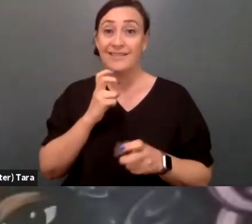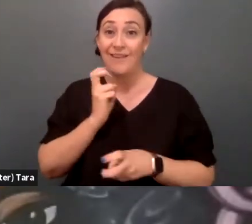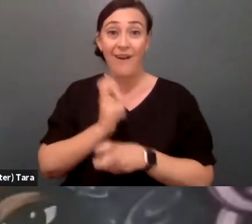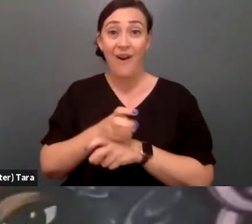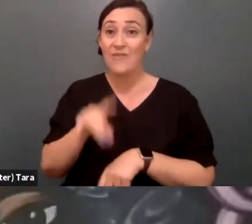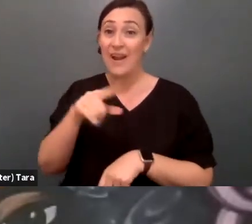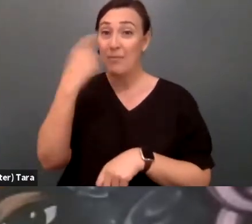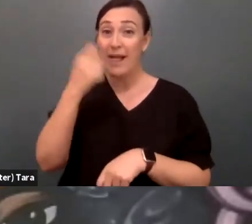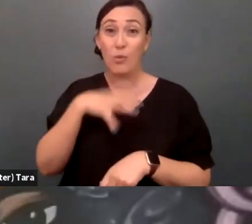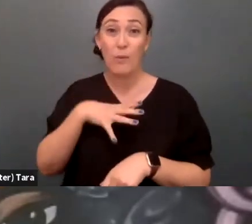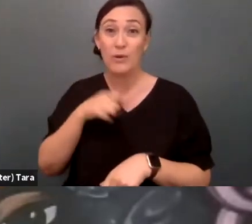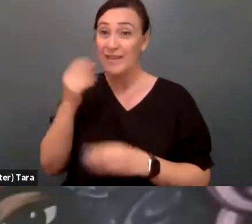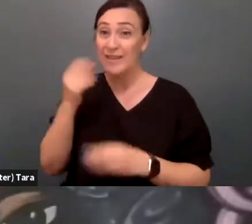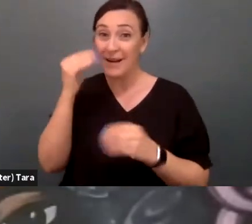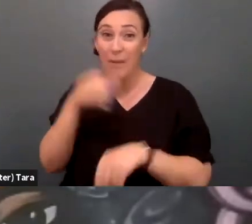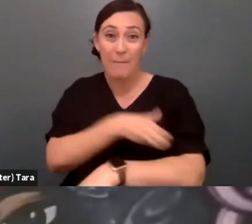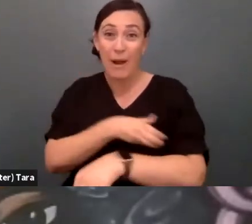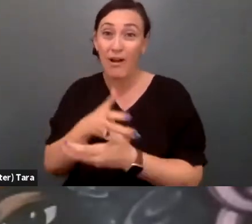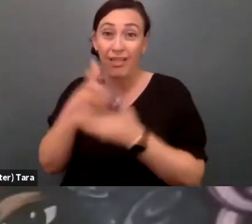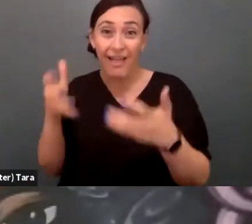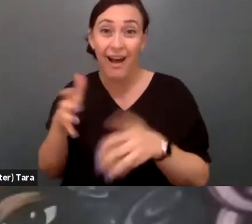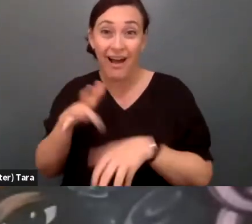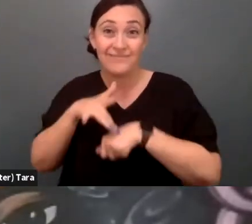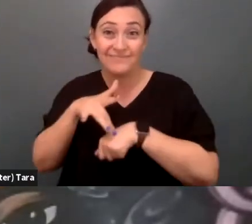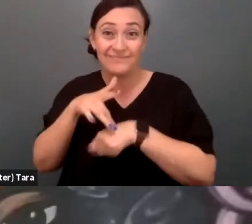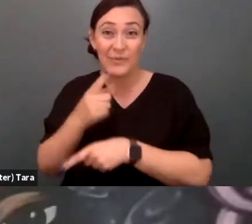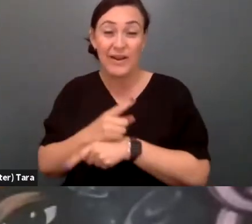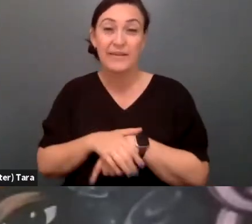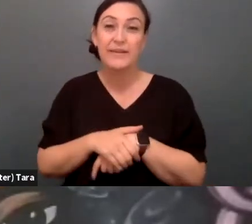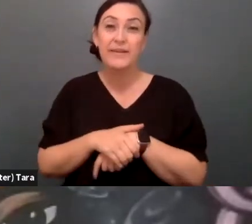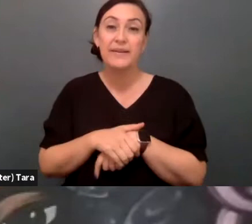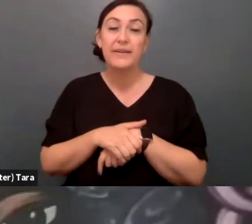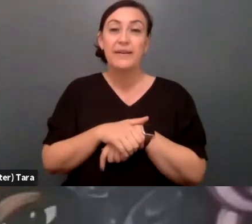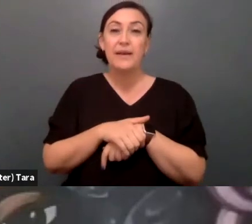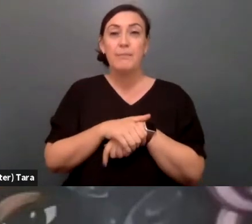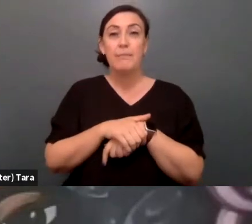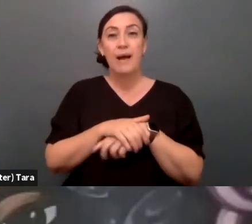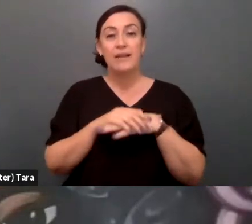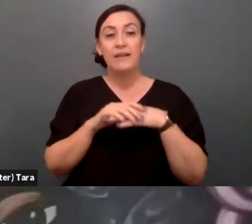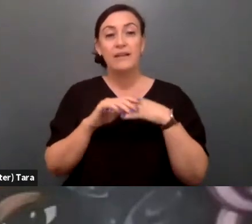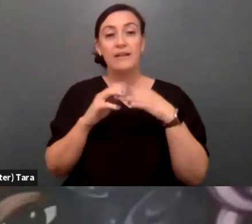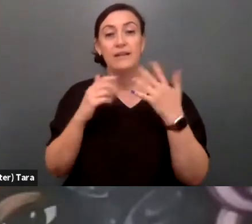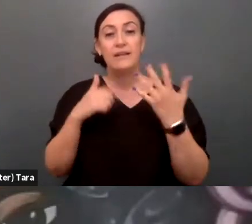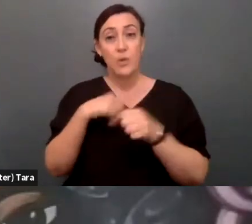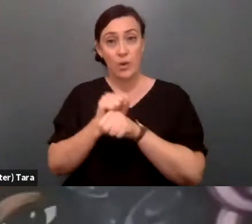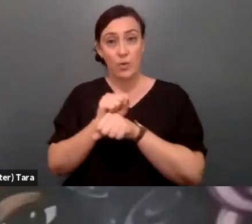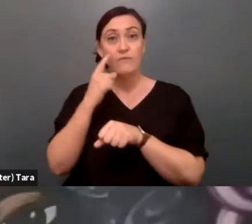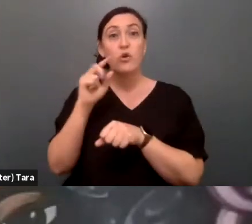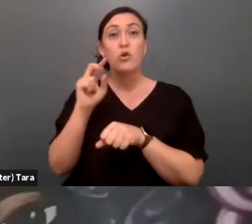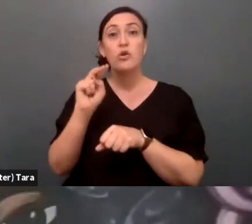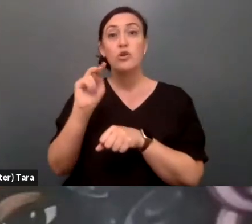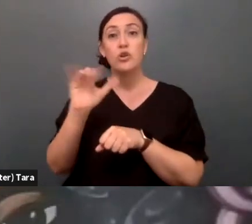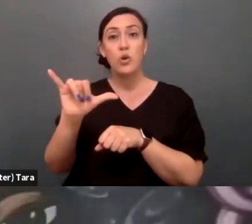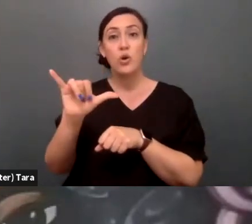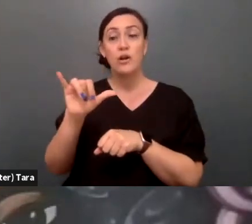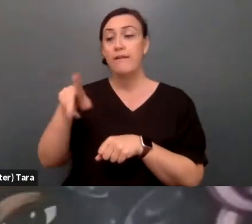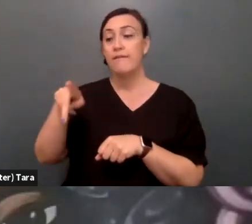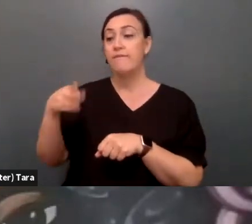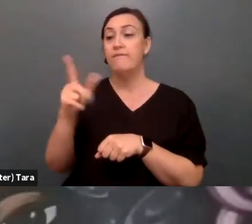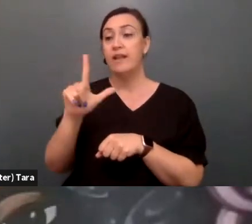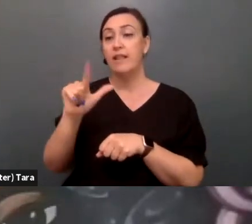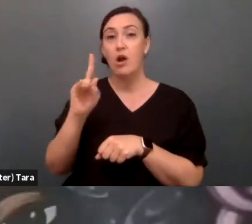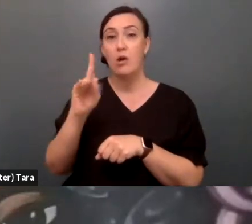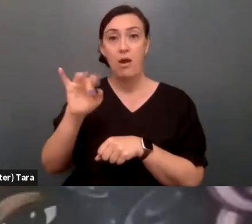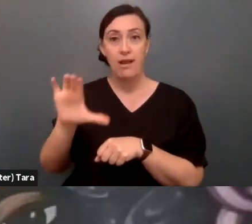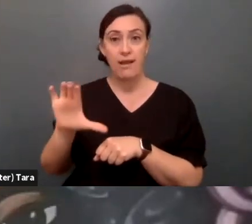who doesn't think about power a lot, right? But when I worked for the New York Philharmonic for 10 years, and as